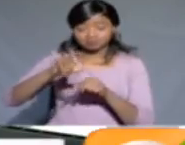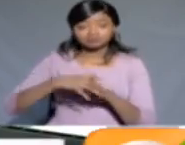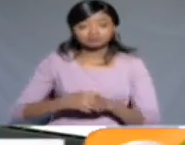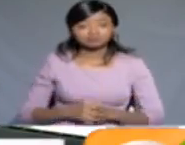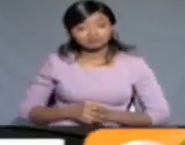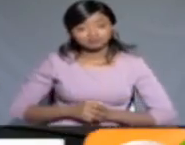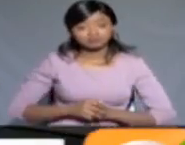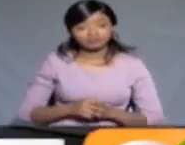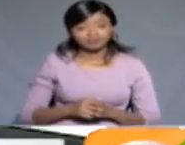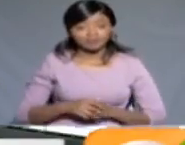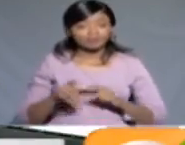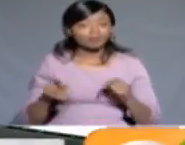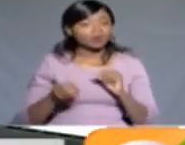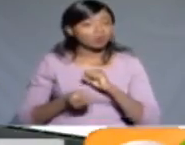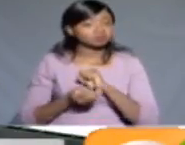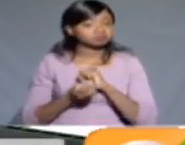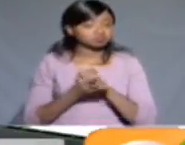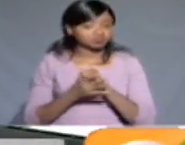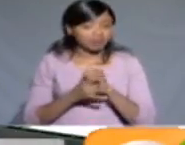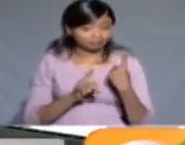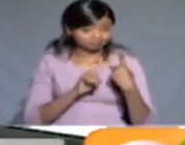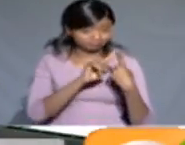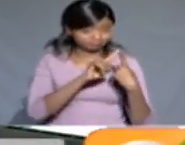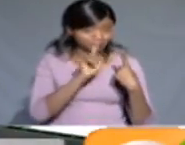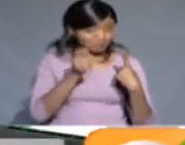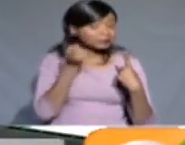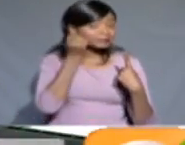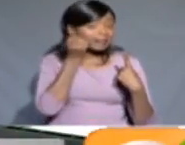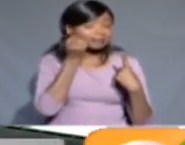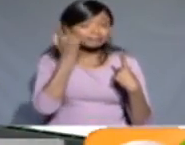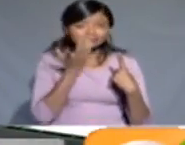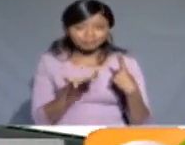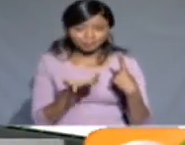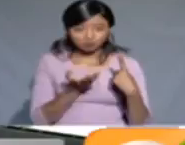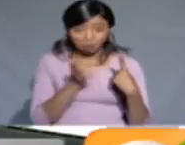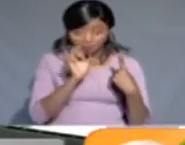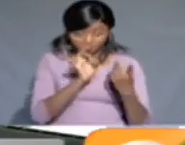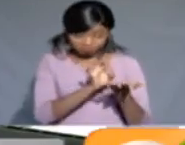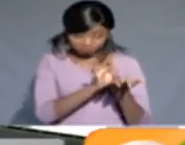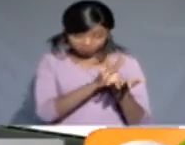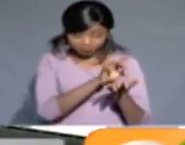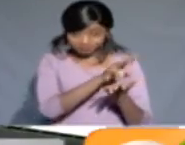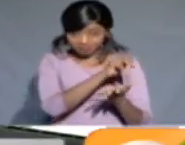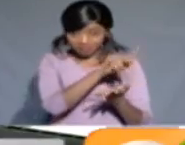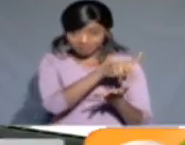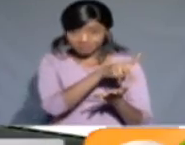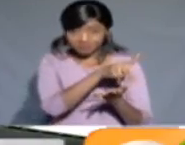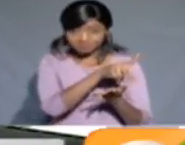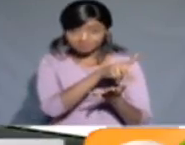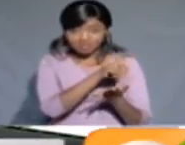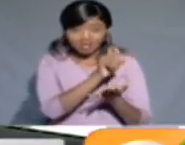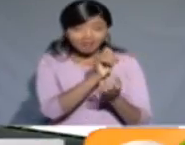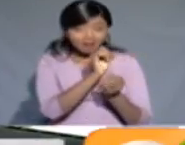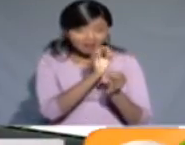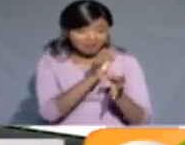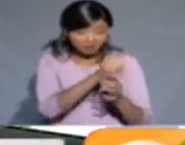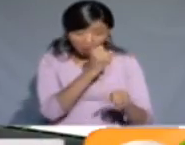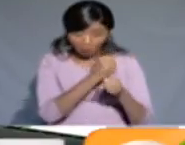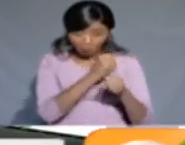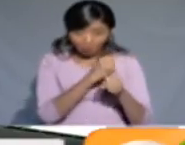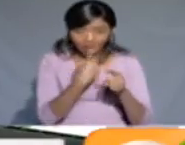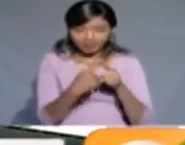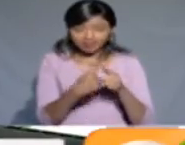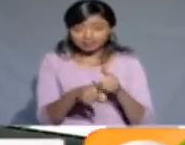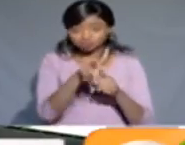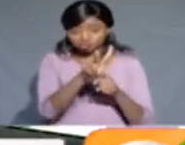the rules, and one of the first ones that you need to understand is that you can recall your MP 2 years after they've been in office